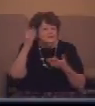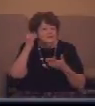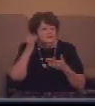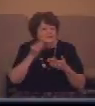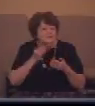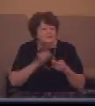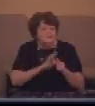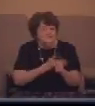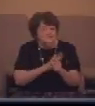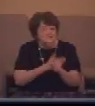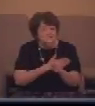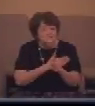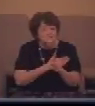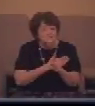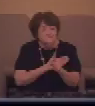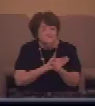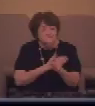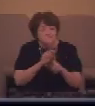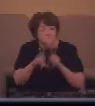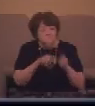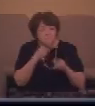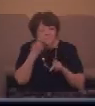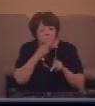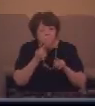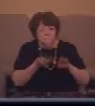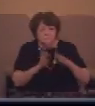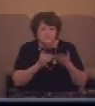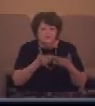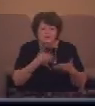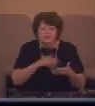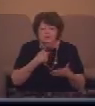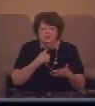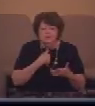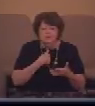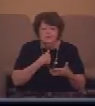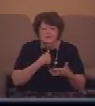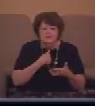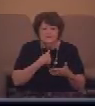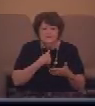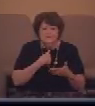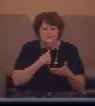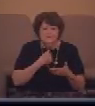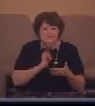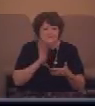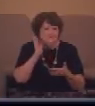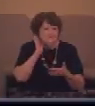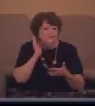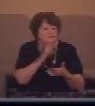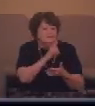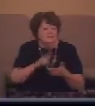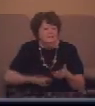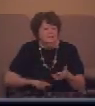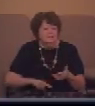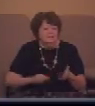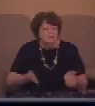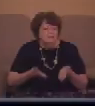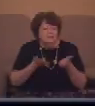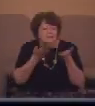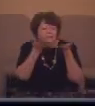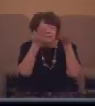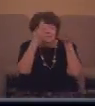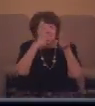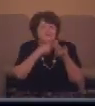Song of saints on higher ground. Lord, lift me up and let